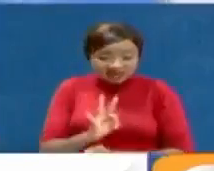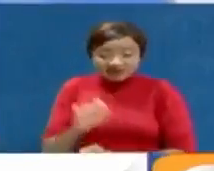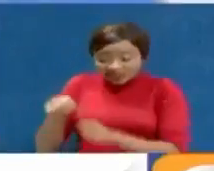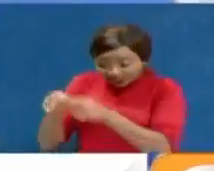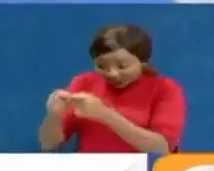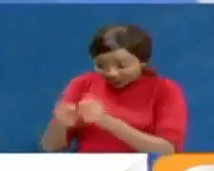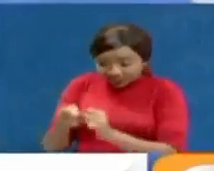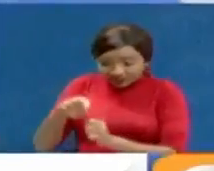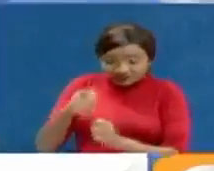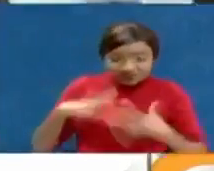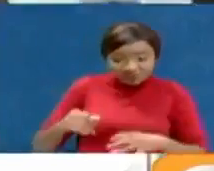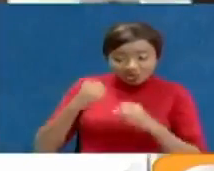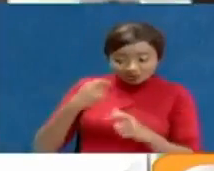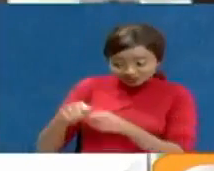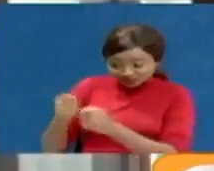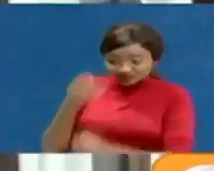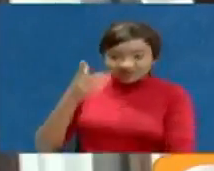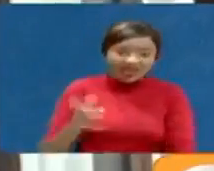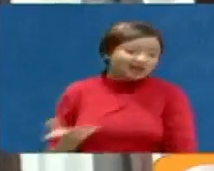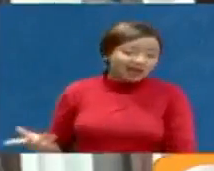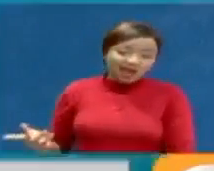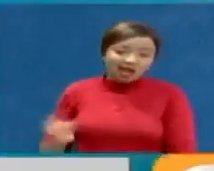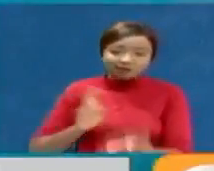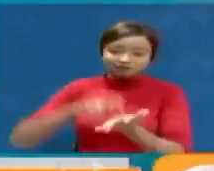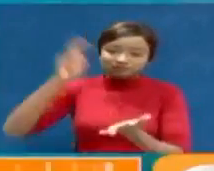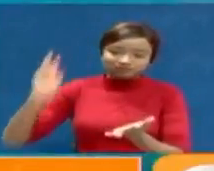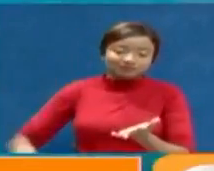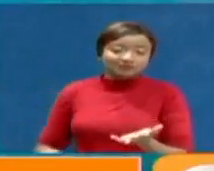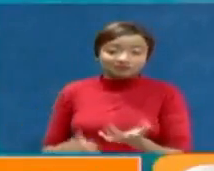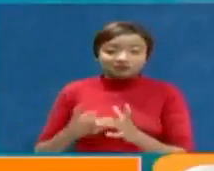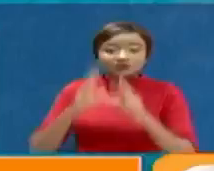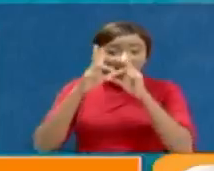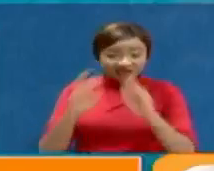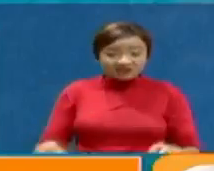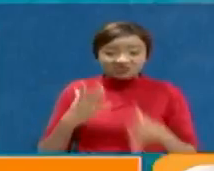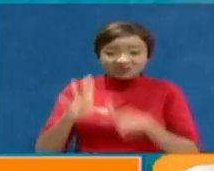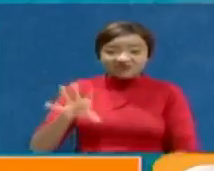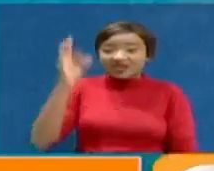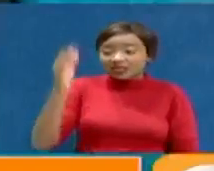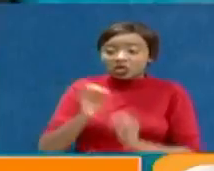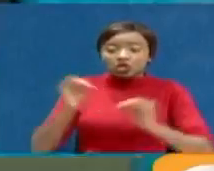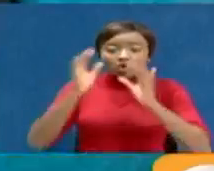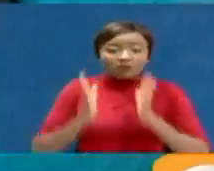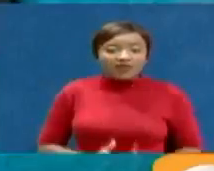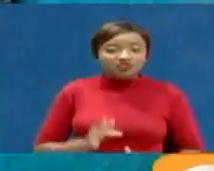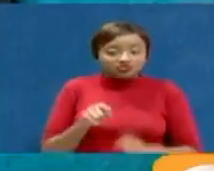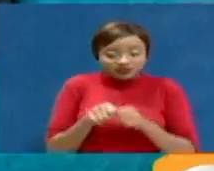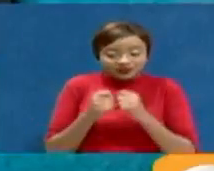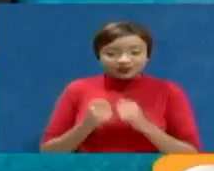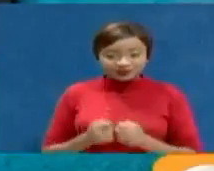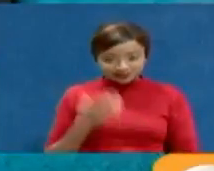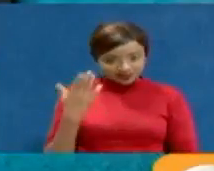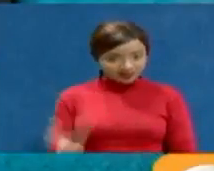culpability of the authority's officials. If they are charged, they will step aside. The investigation could very well find that no offence